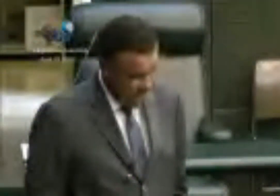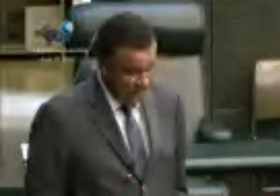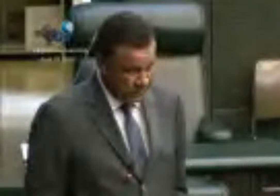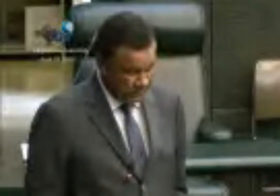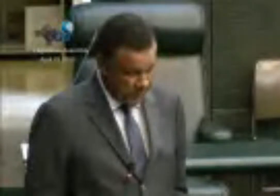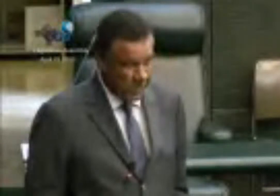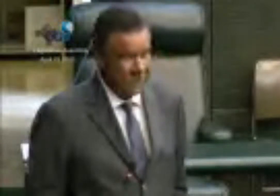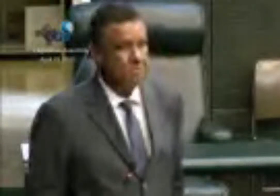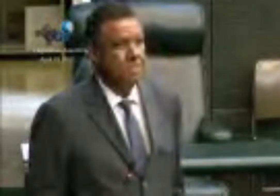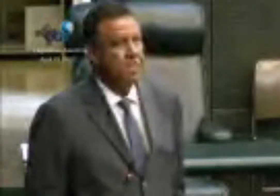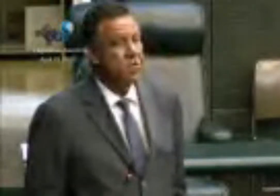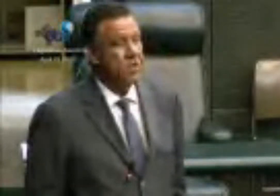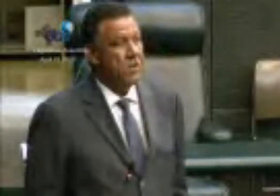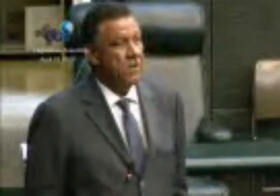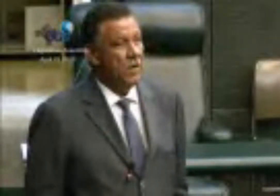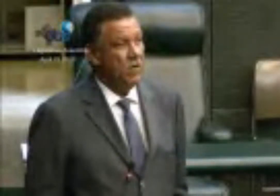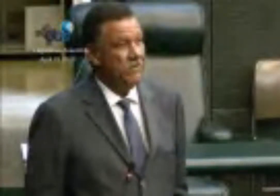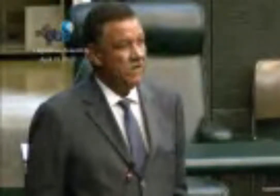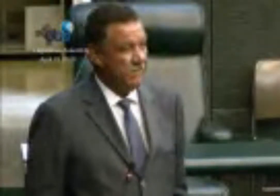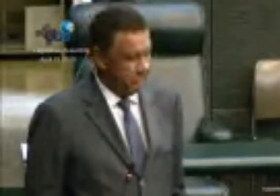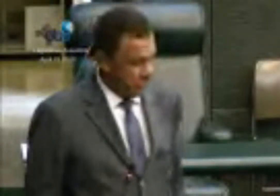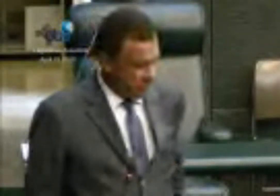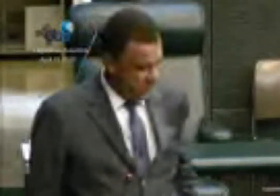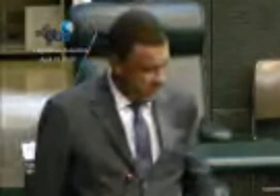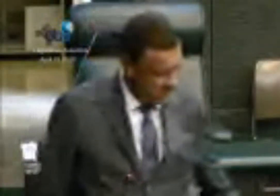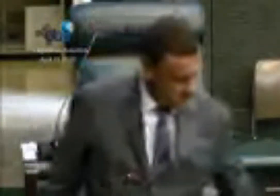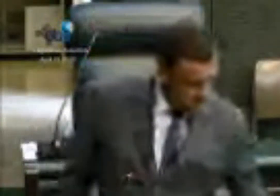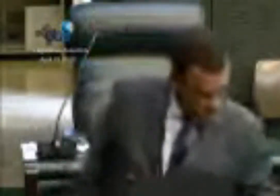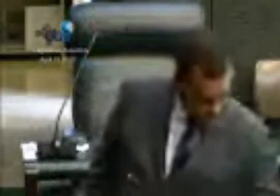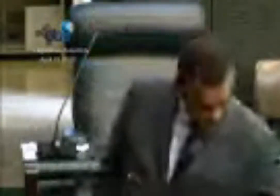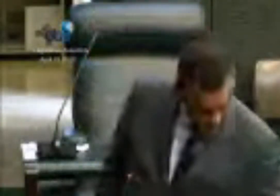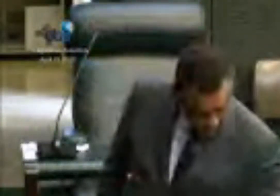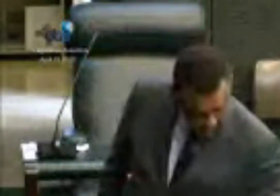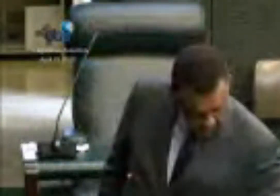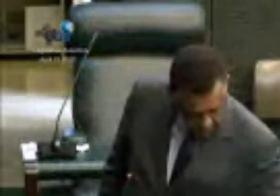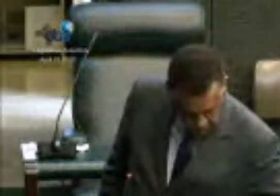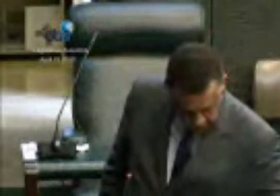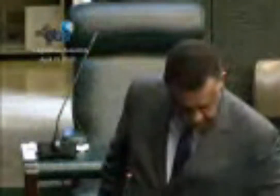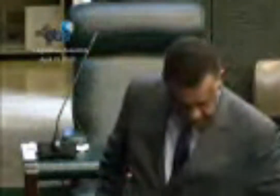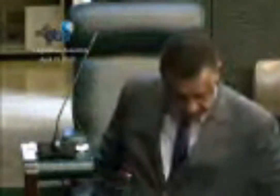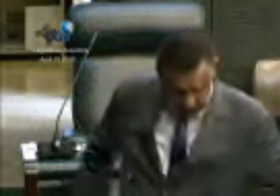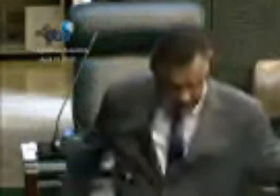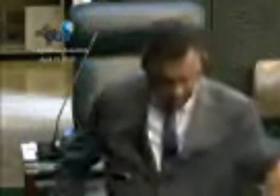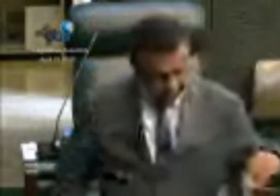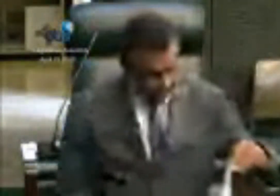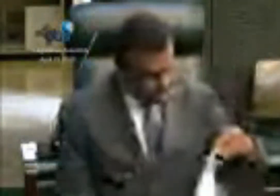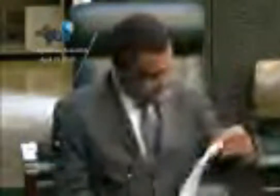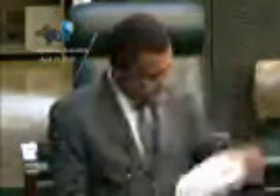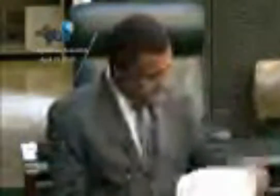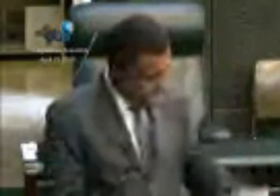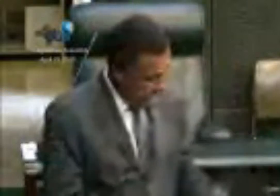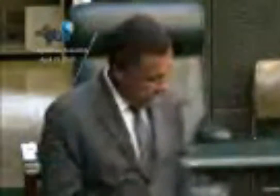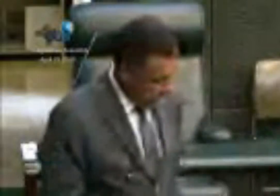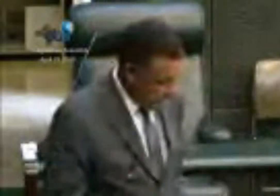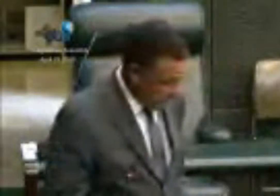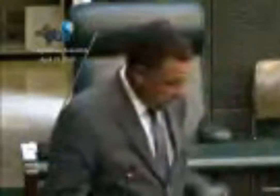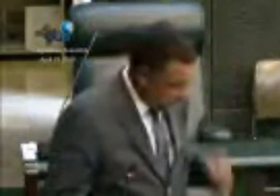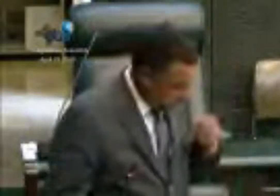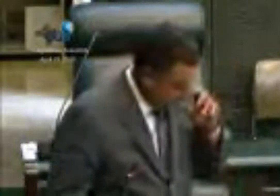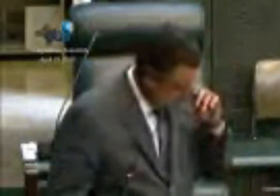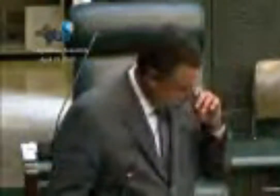However, I learned since then that the reason